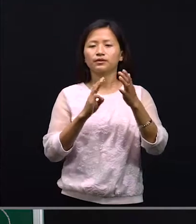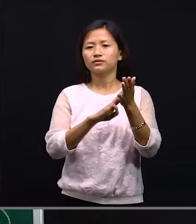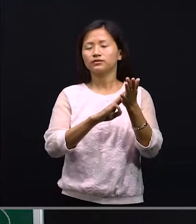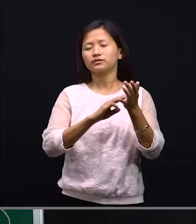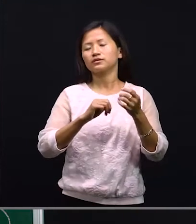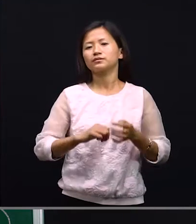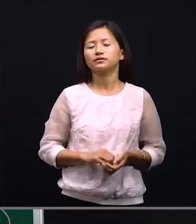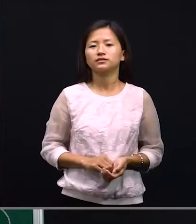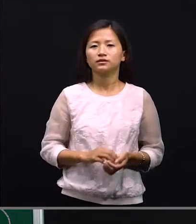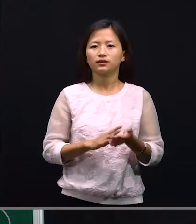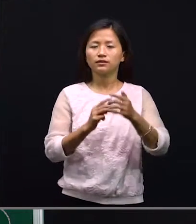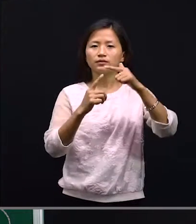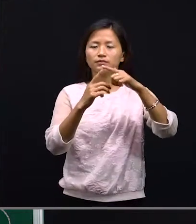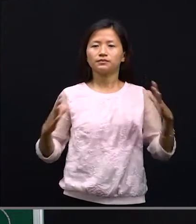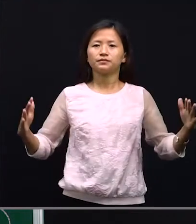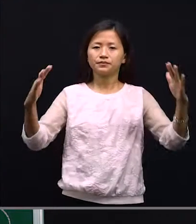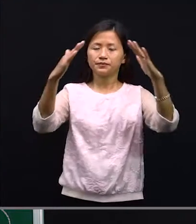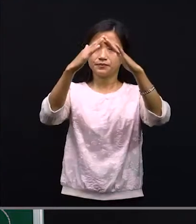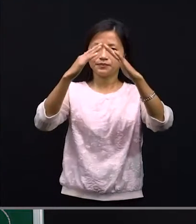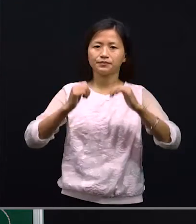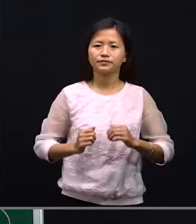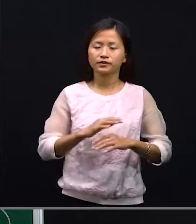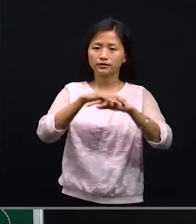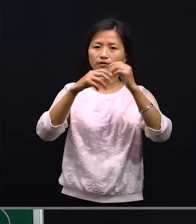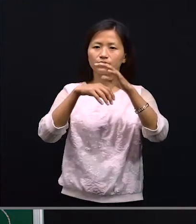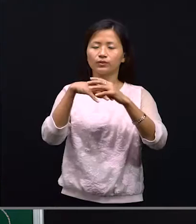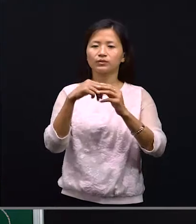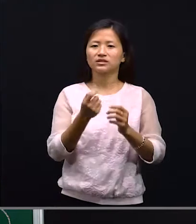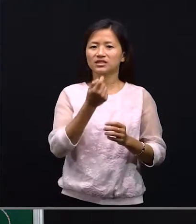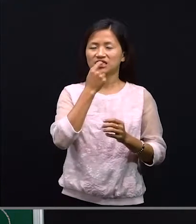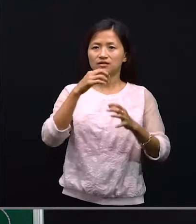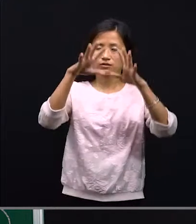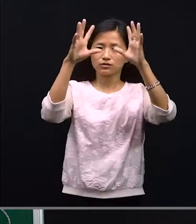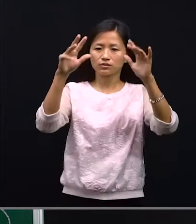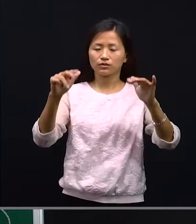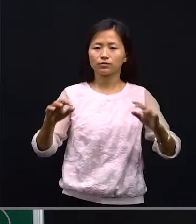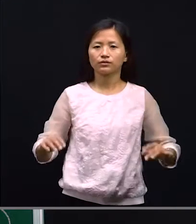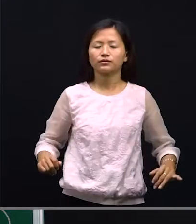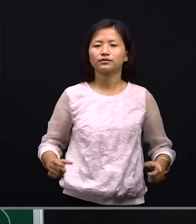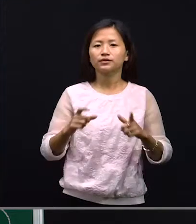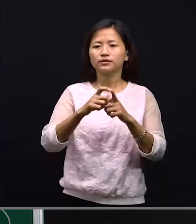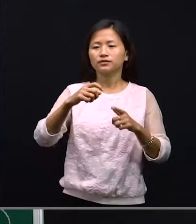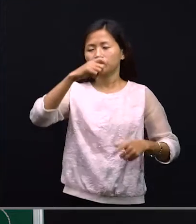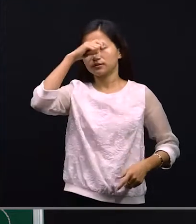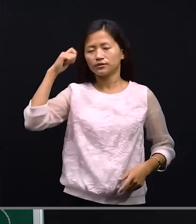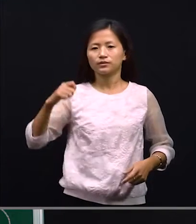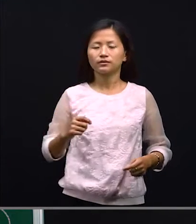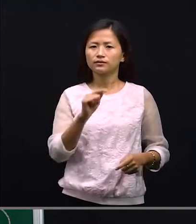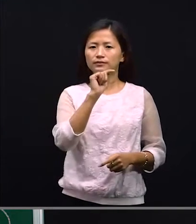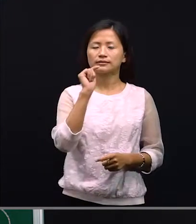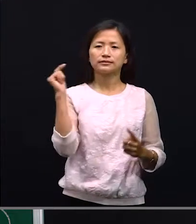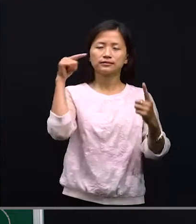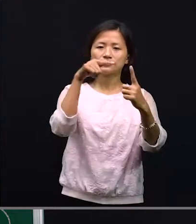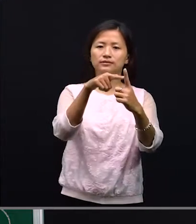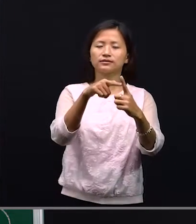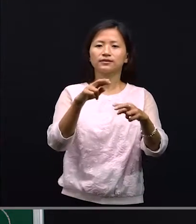where it's the only mountain which is covered with snow during the month of December till February. Okay, however, I'll